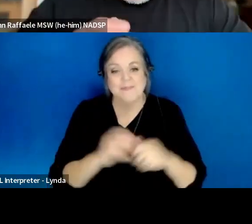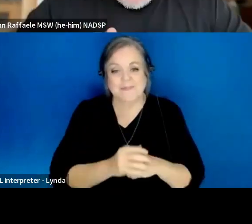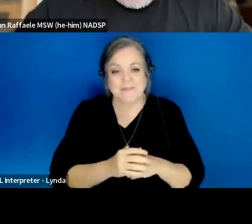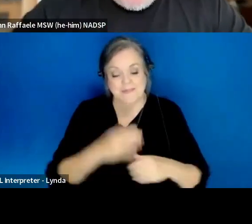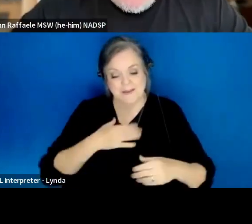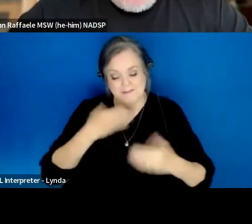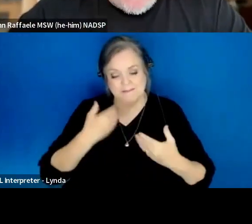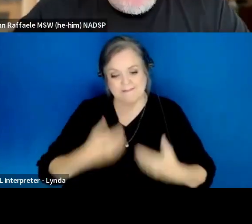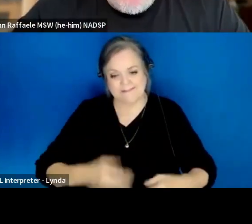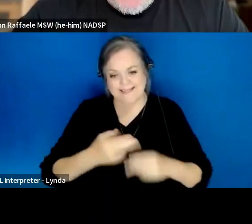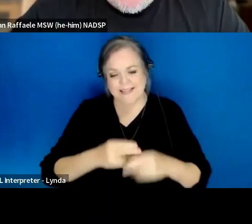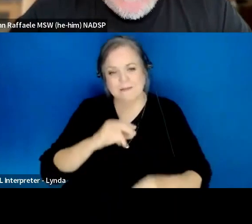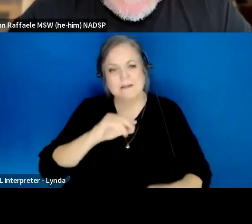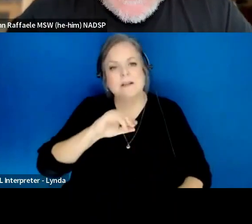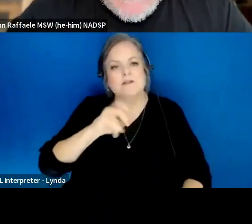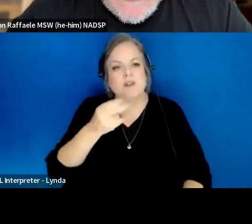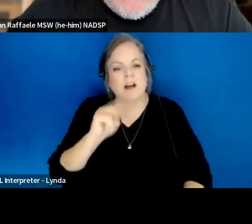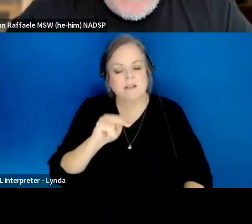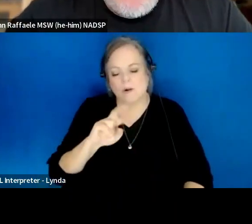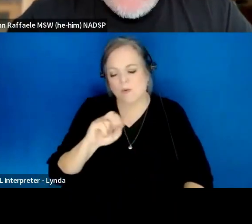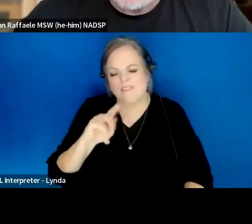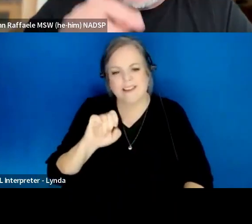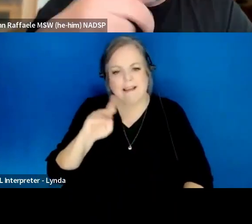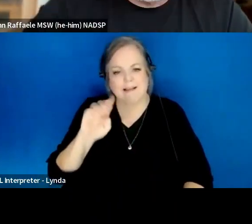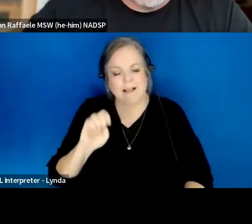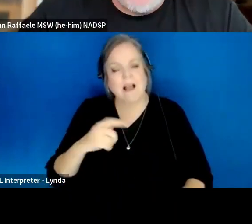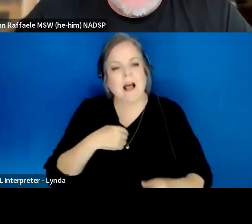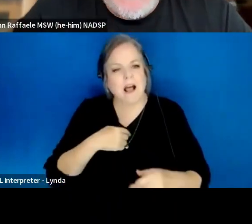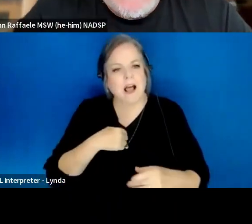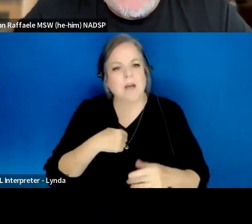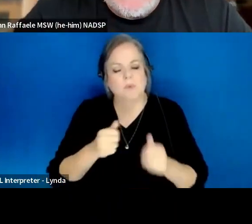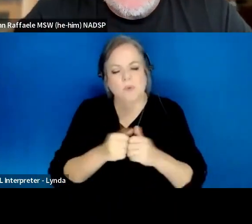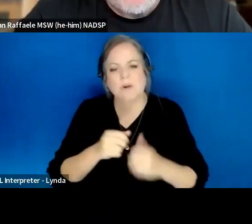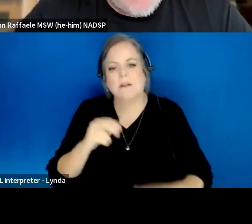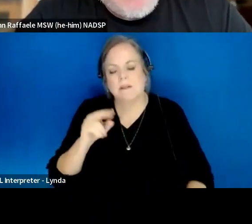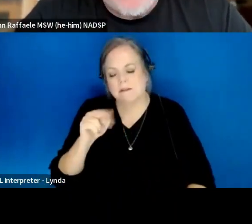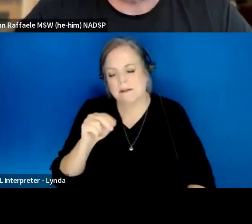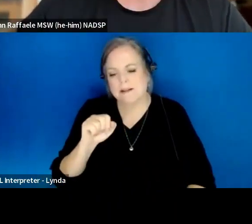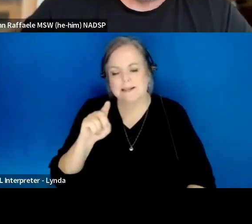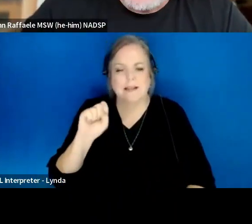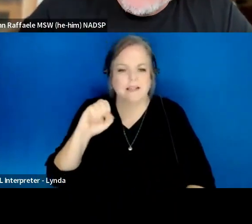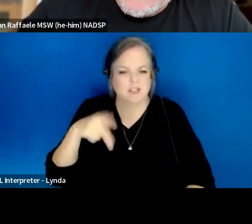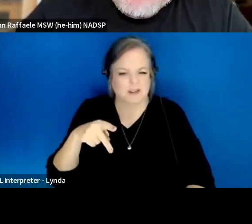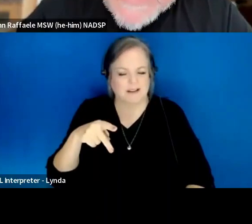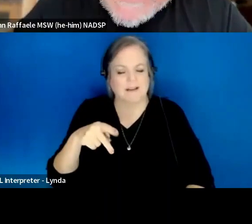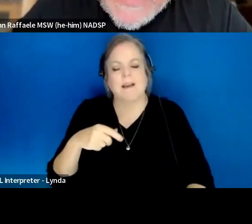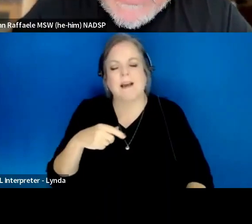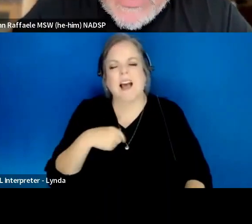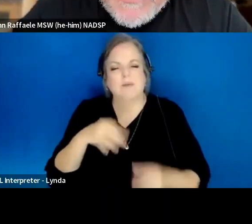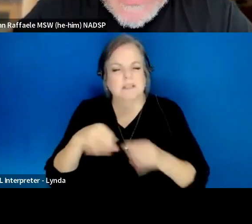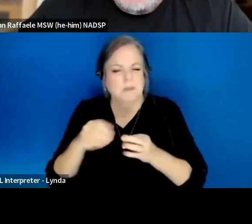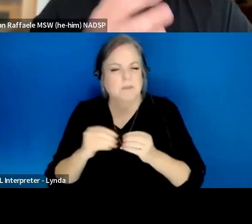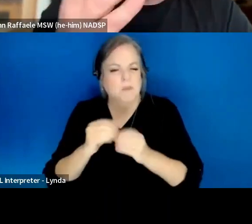My name is John Raphael. I'm with the National Alliance for Direct Support Professionals, and I'll talk a little bit in a moment, but I am going to immediately